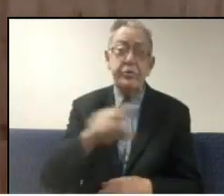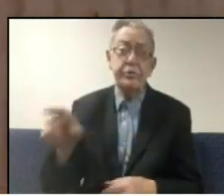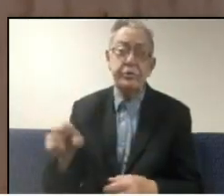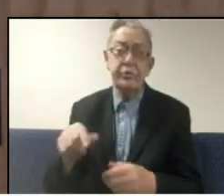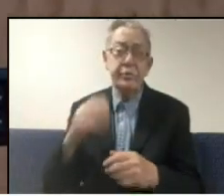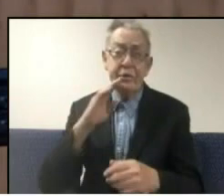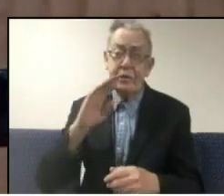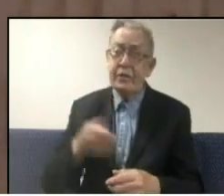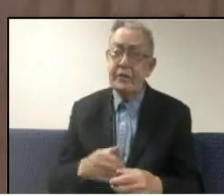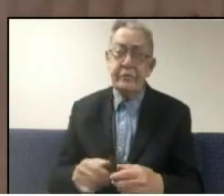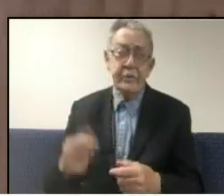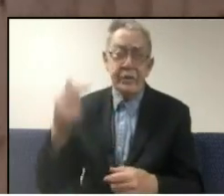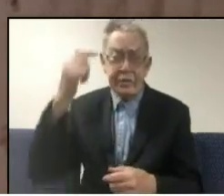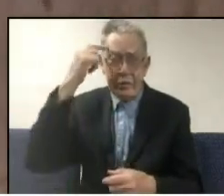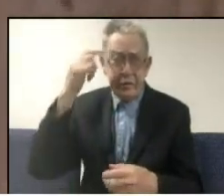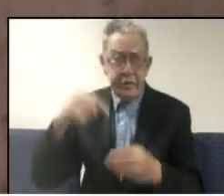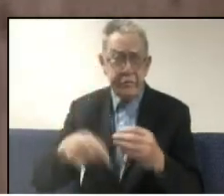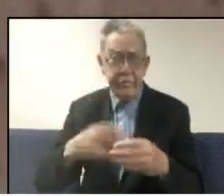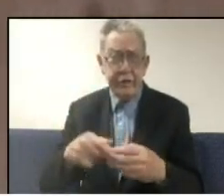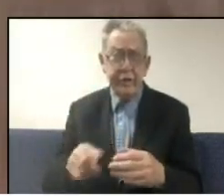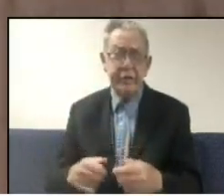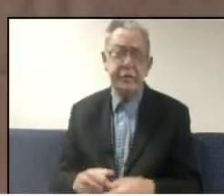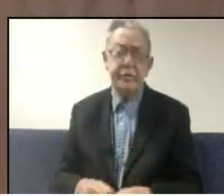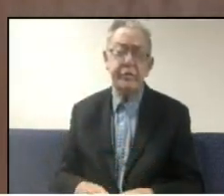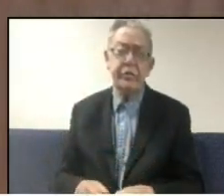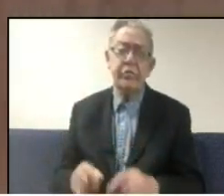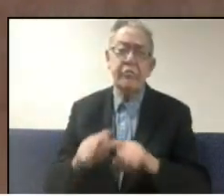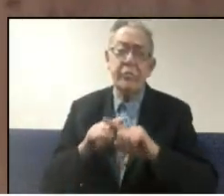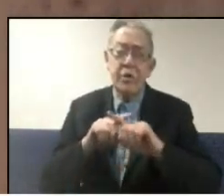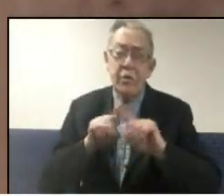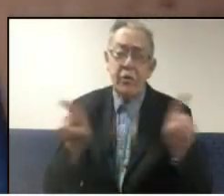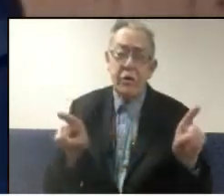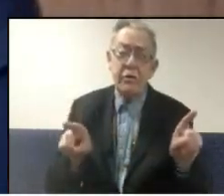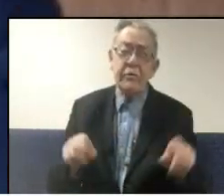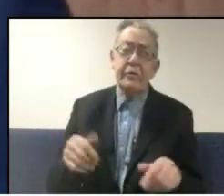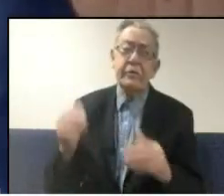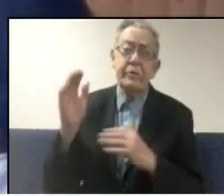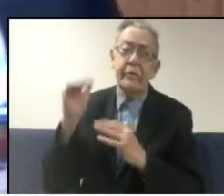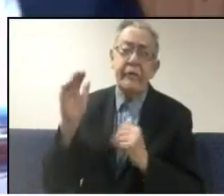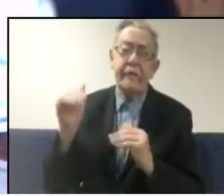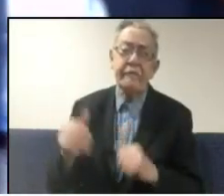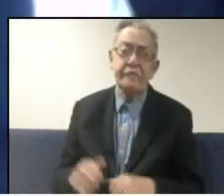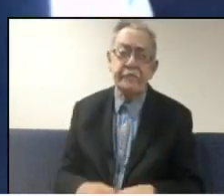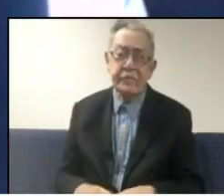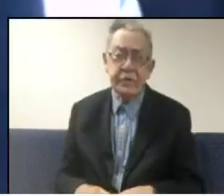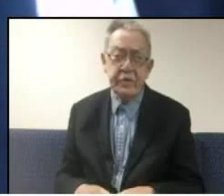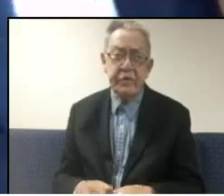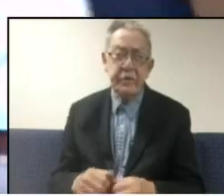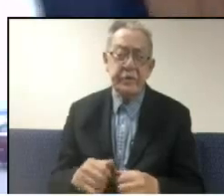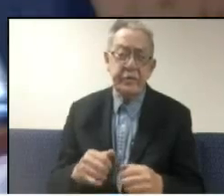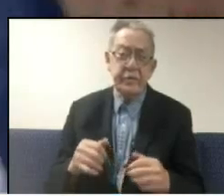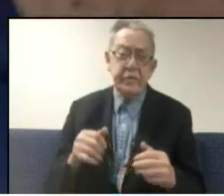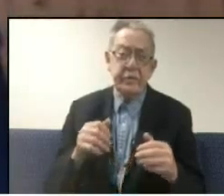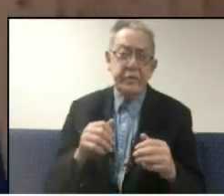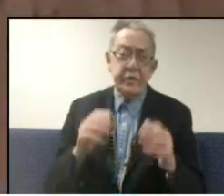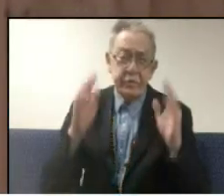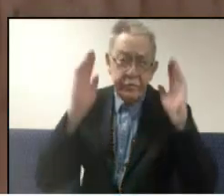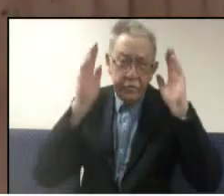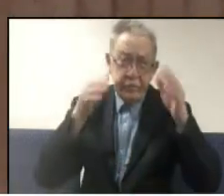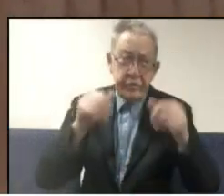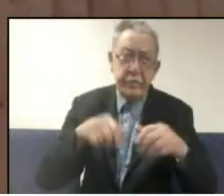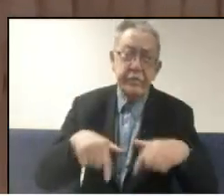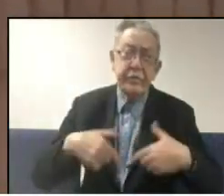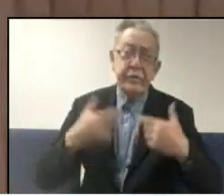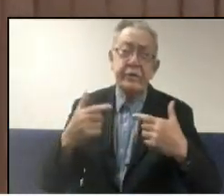unorthodox thing or the most orthodox thing that is totally different than what you're expecting your trajectory of your life to